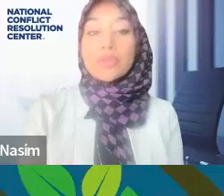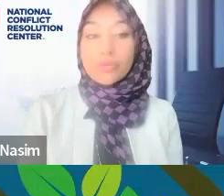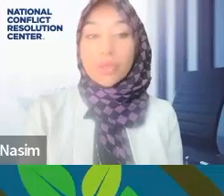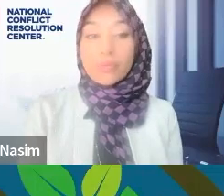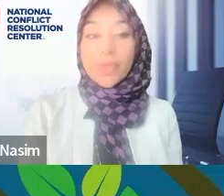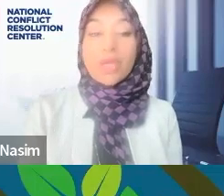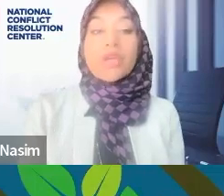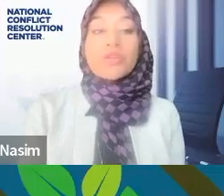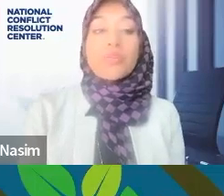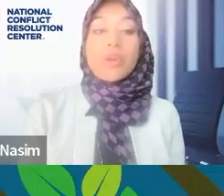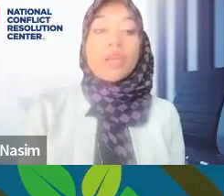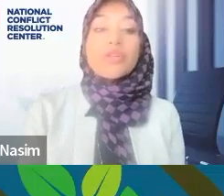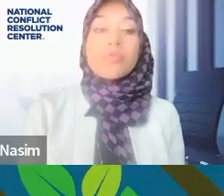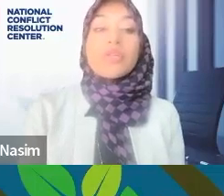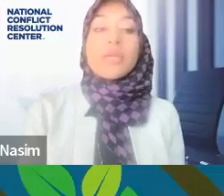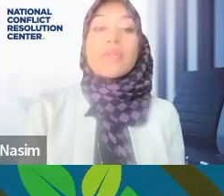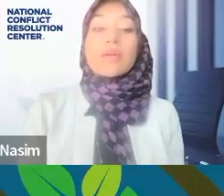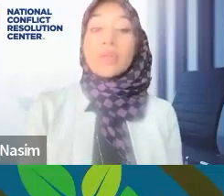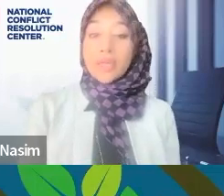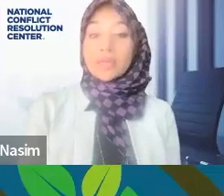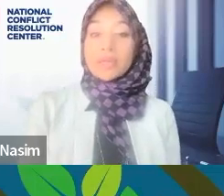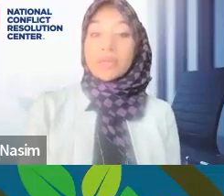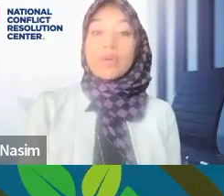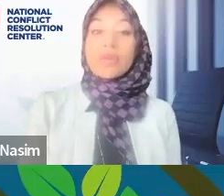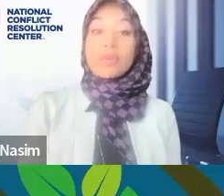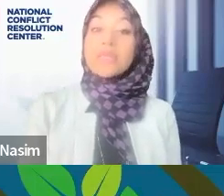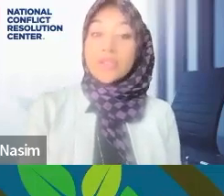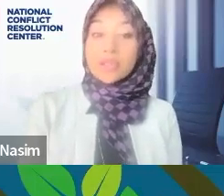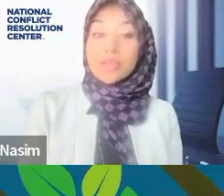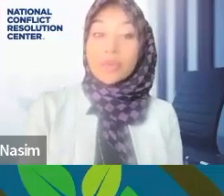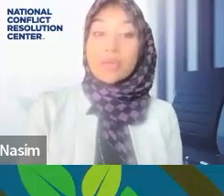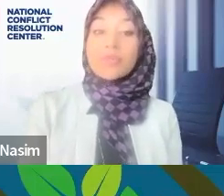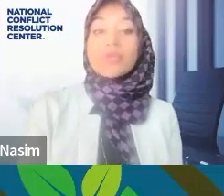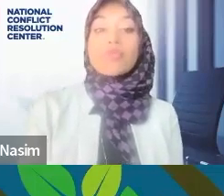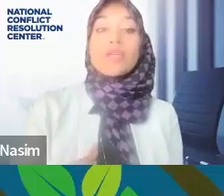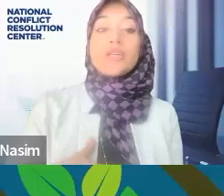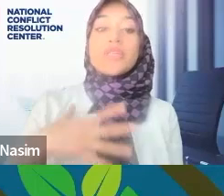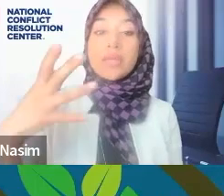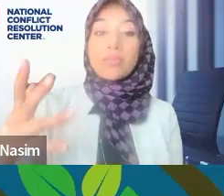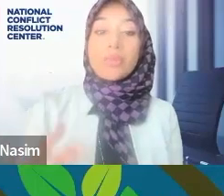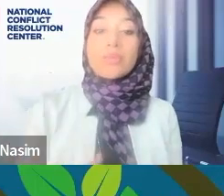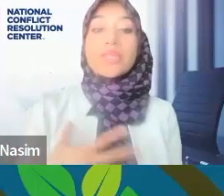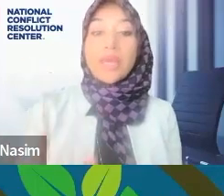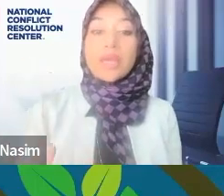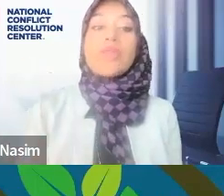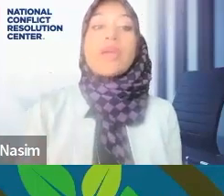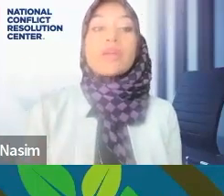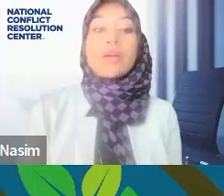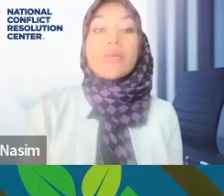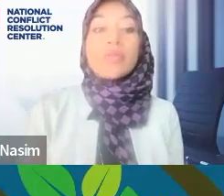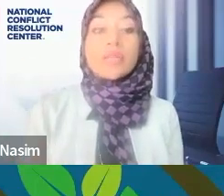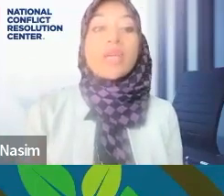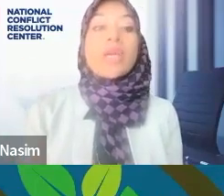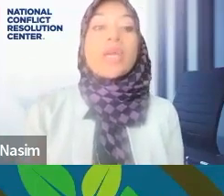concept of a tree. So the branches represent the complaints or the positions, okay? So it's what you see, what people say when they